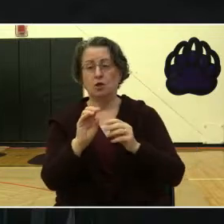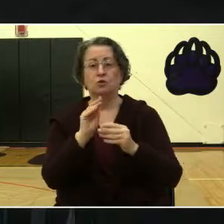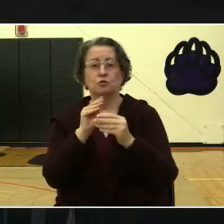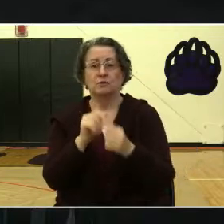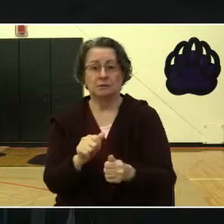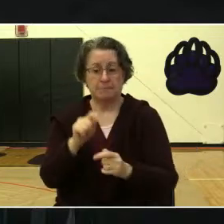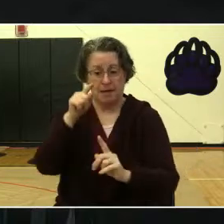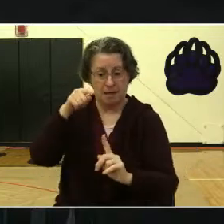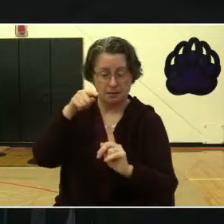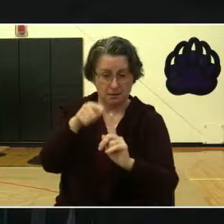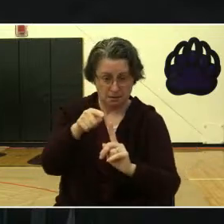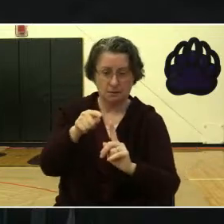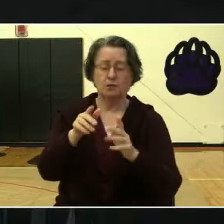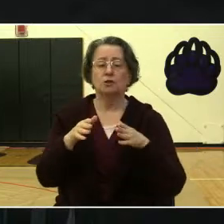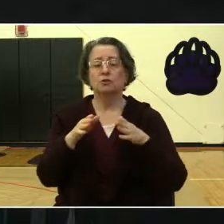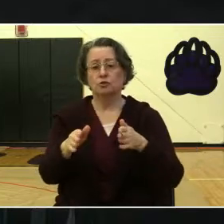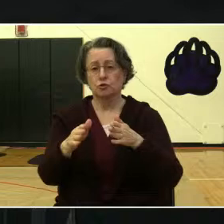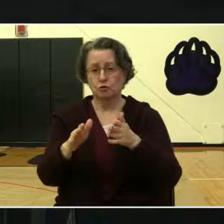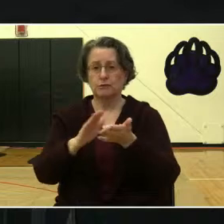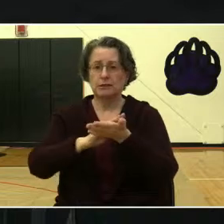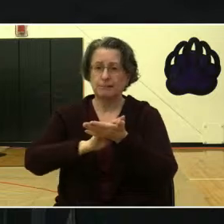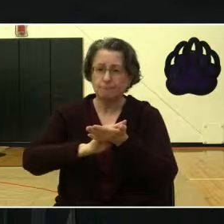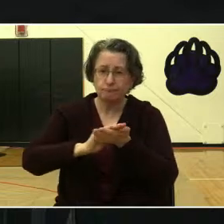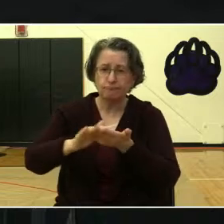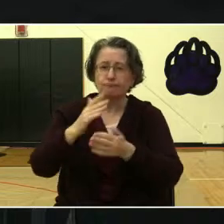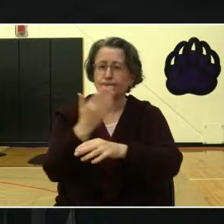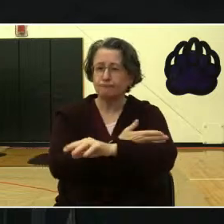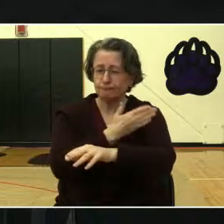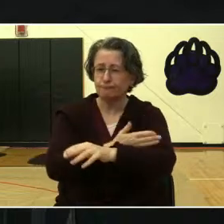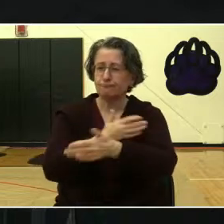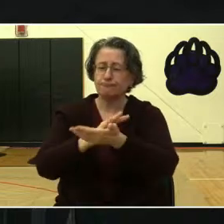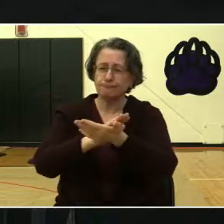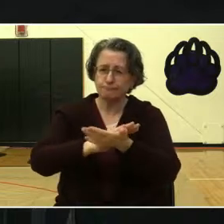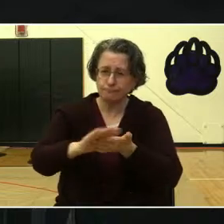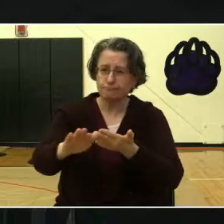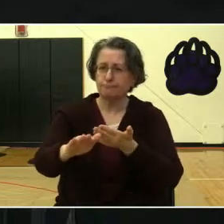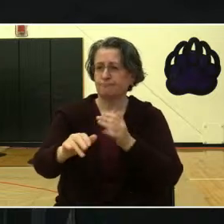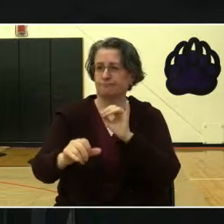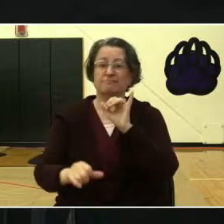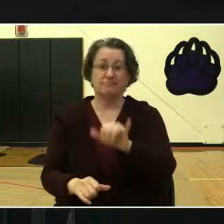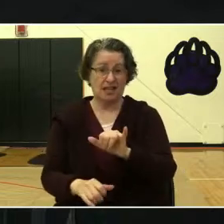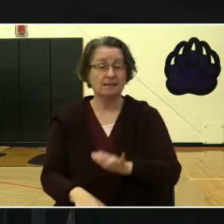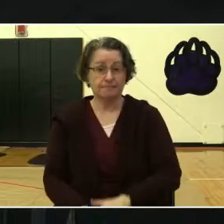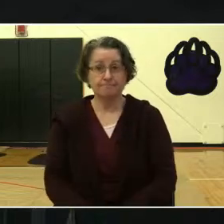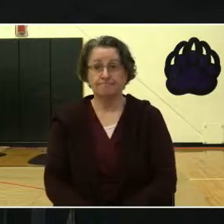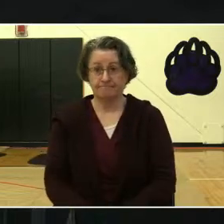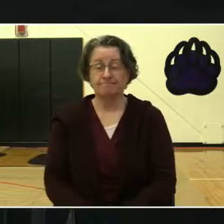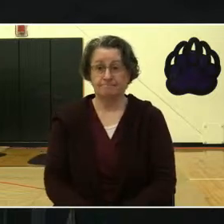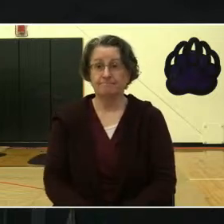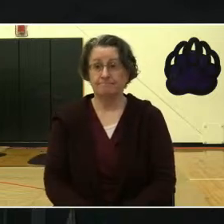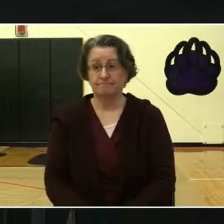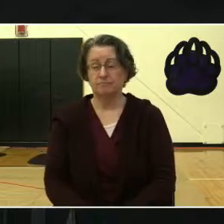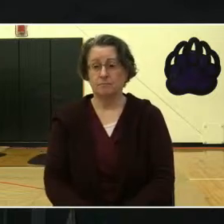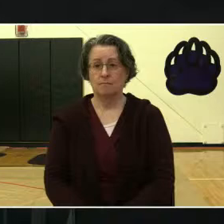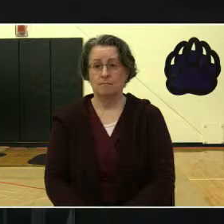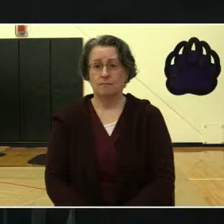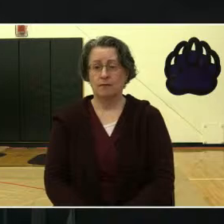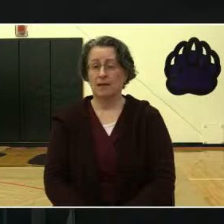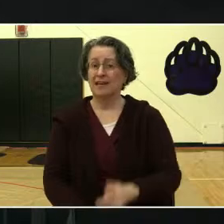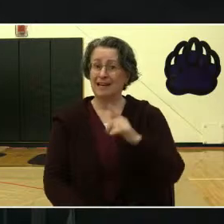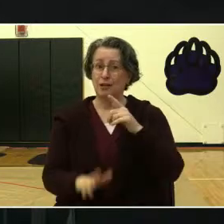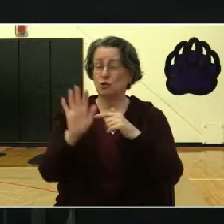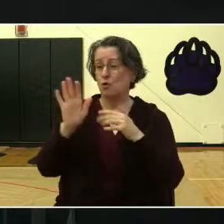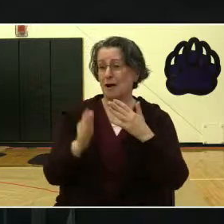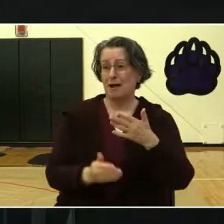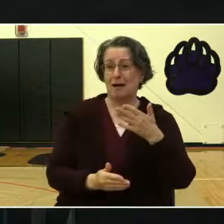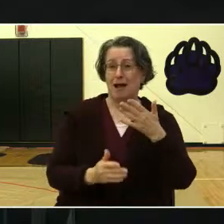Paving and capital Road improvements and an amendment to spend the whole unassigned fund